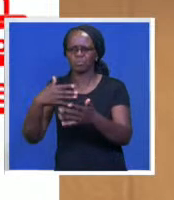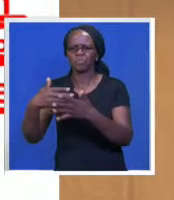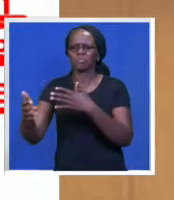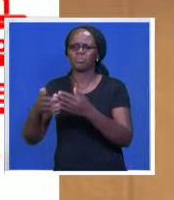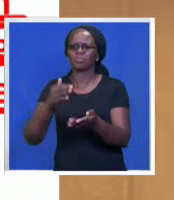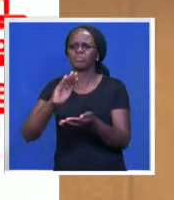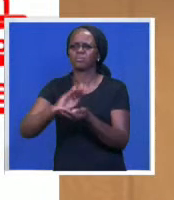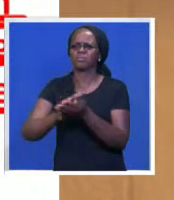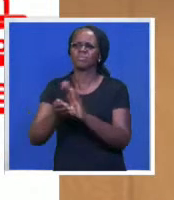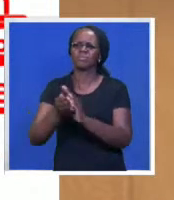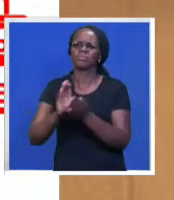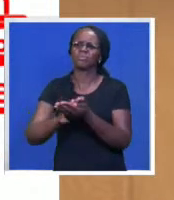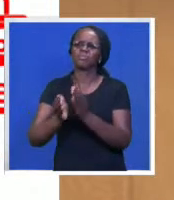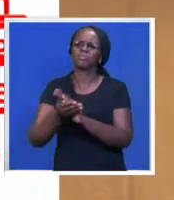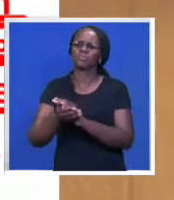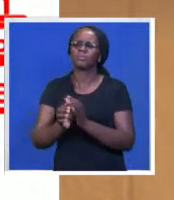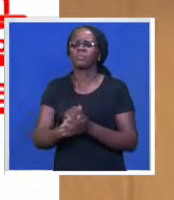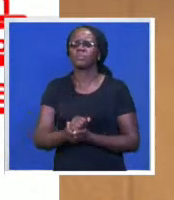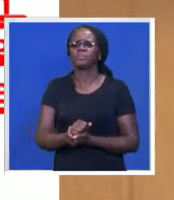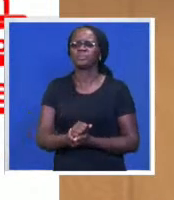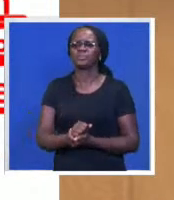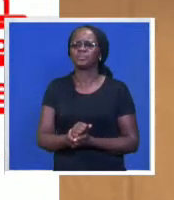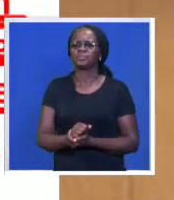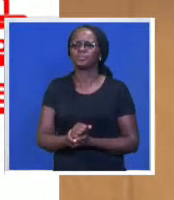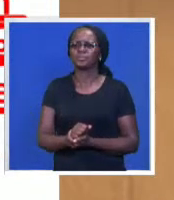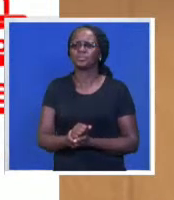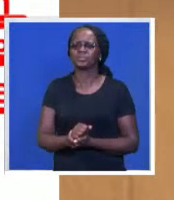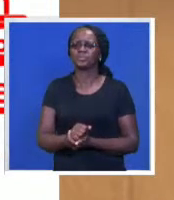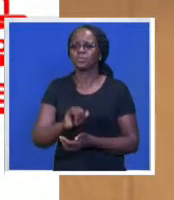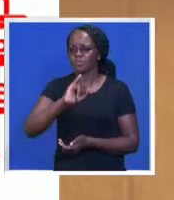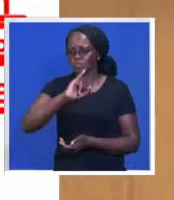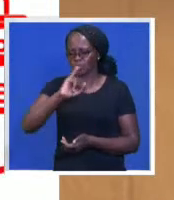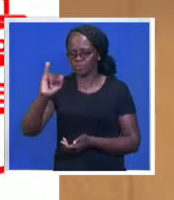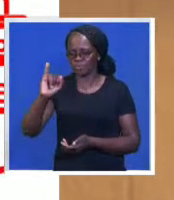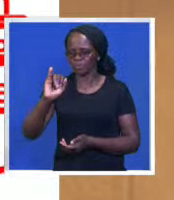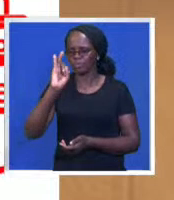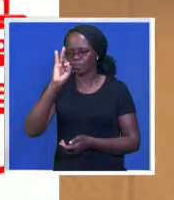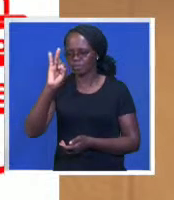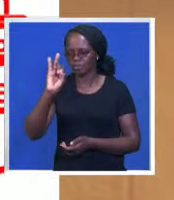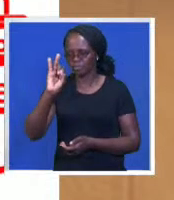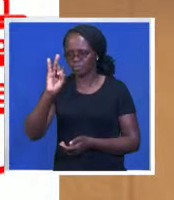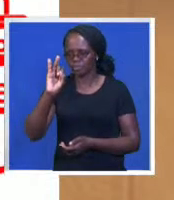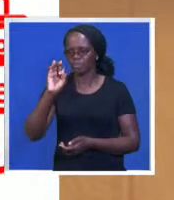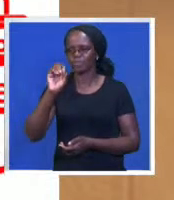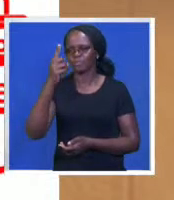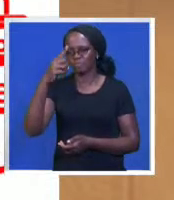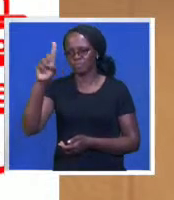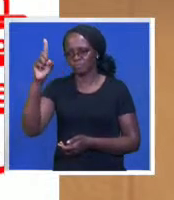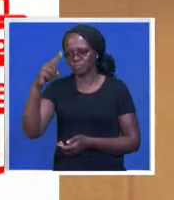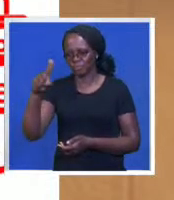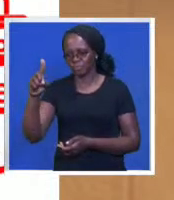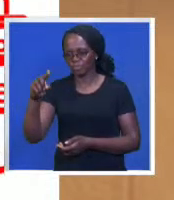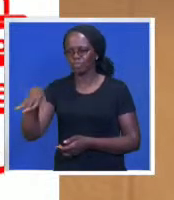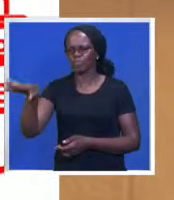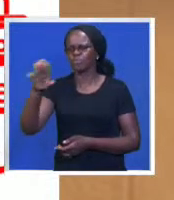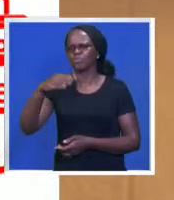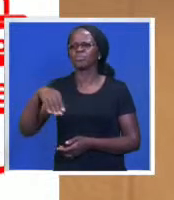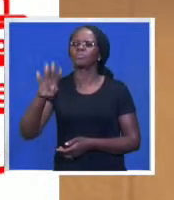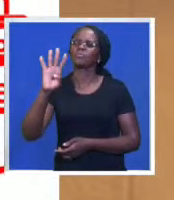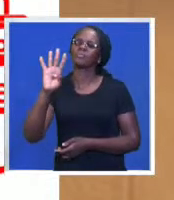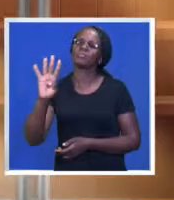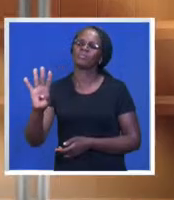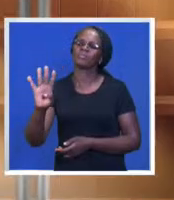creation. So here, the first one is 2 marks. The second one is 2 marks, giving you a total of